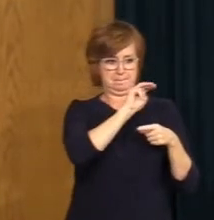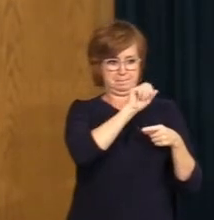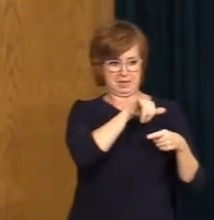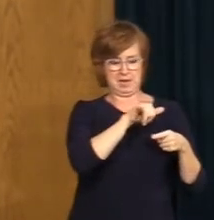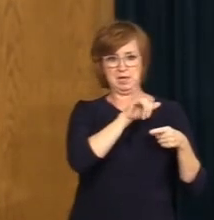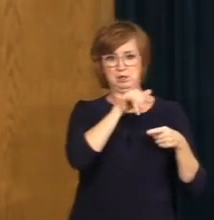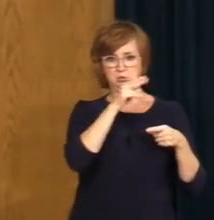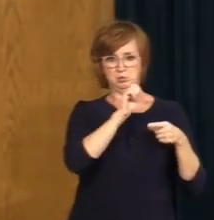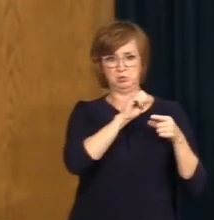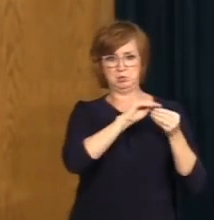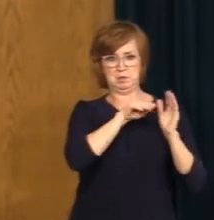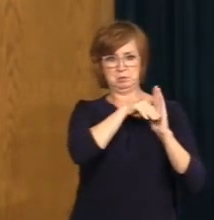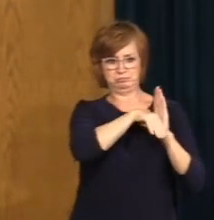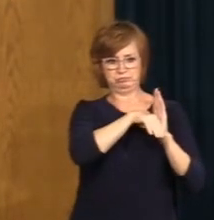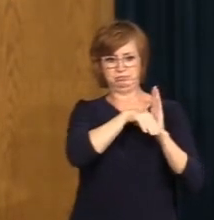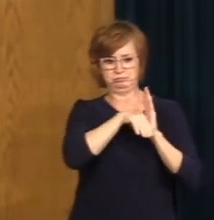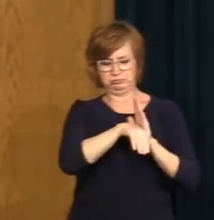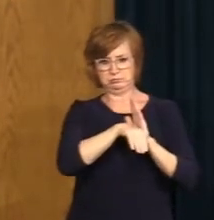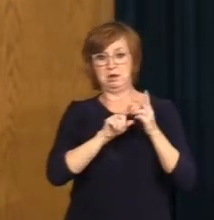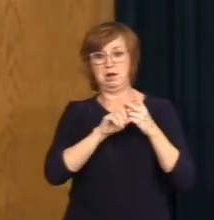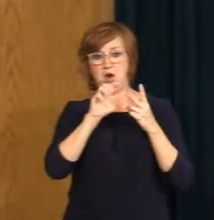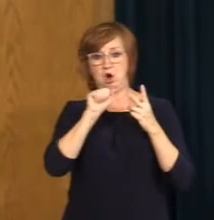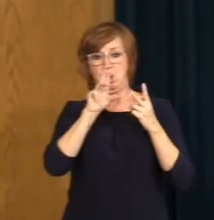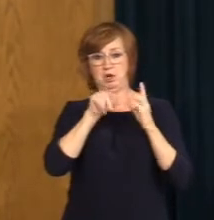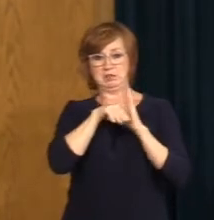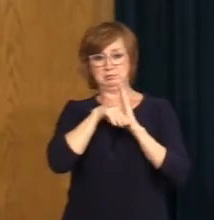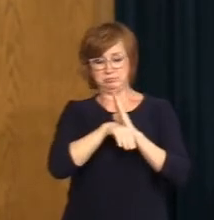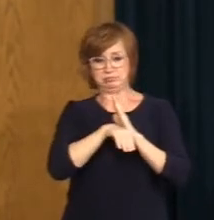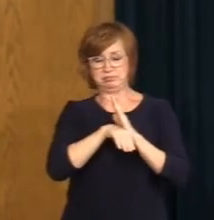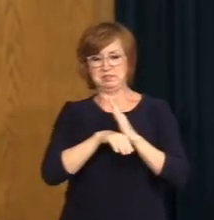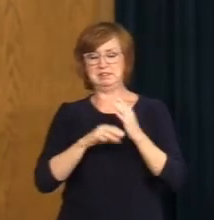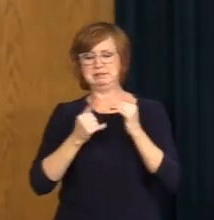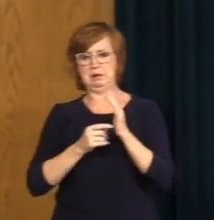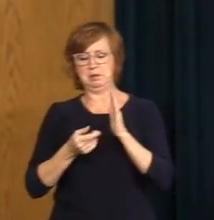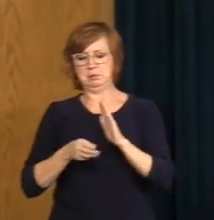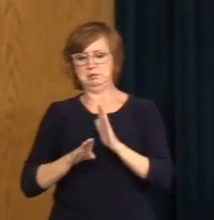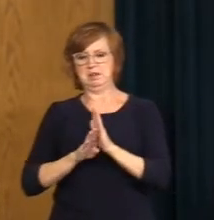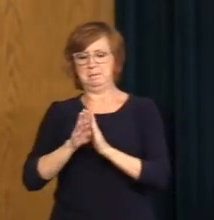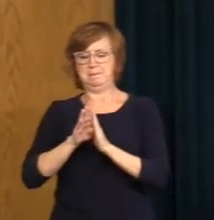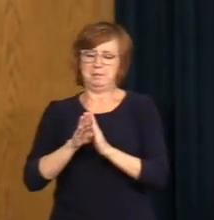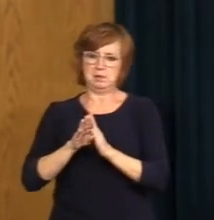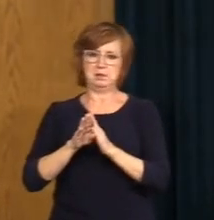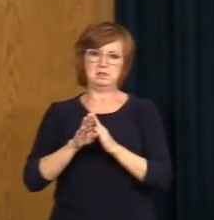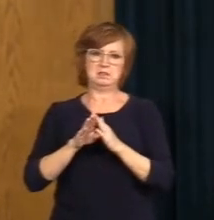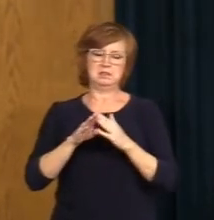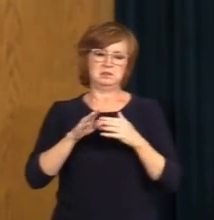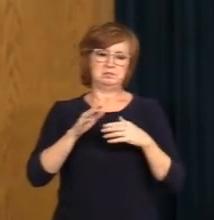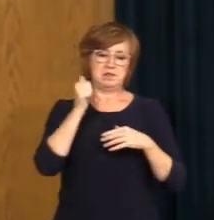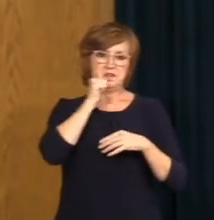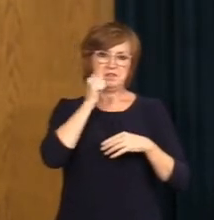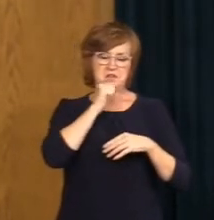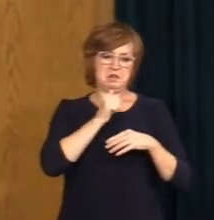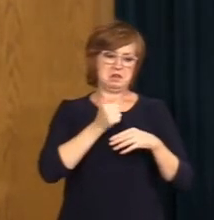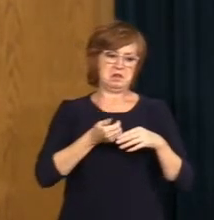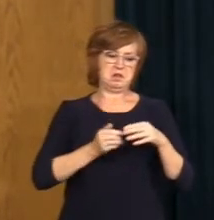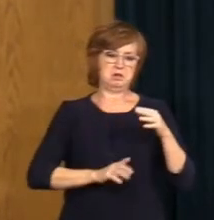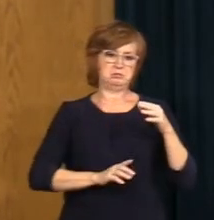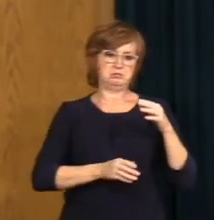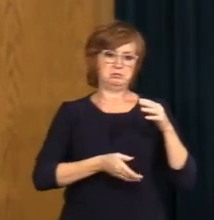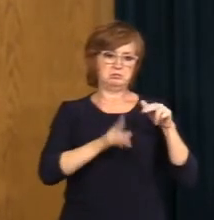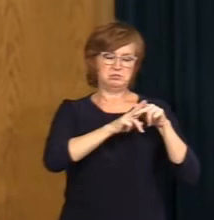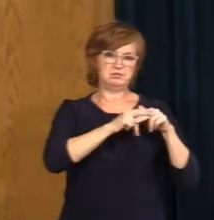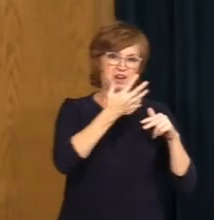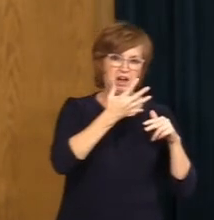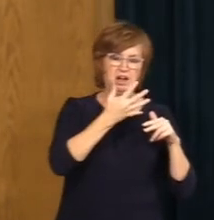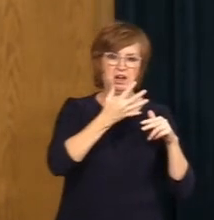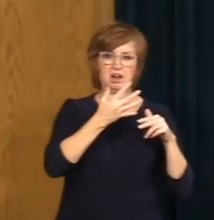again August, they were really down, but now they're trending around 5 to 15 per day, and sometimes they reach 20. So our new cases